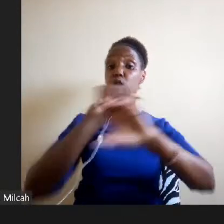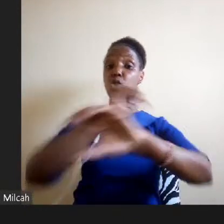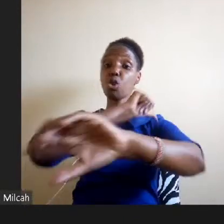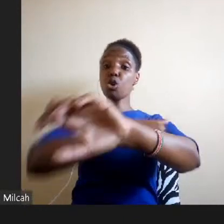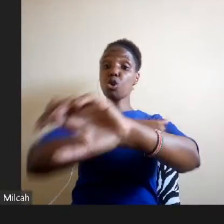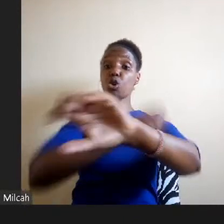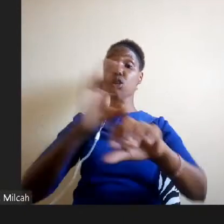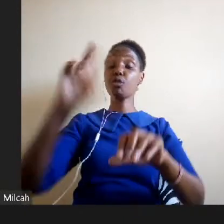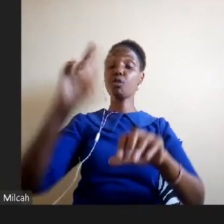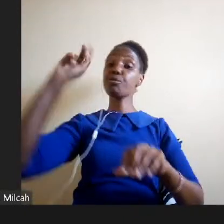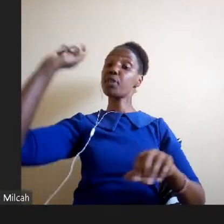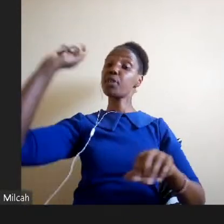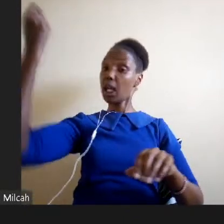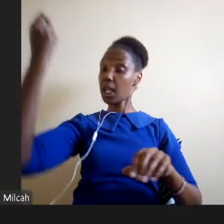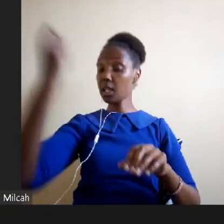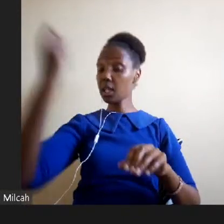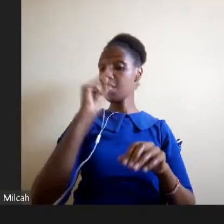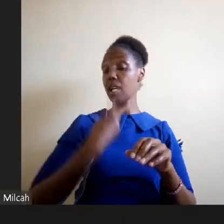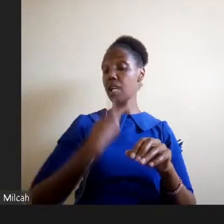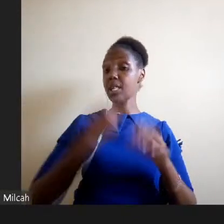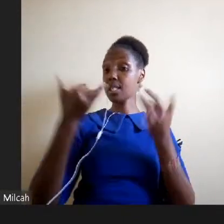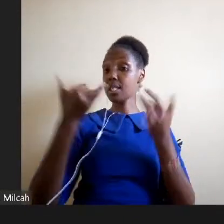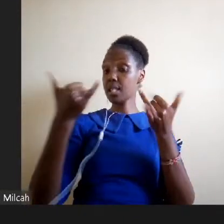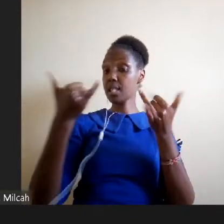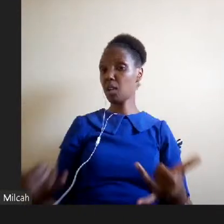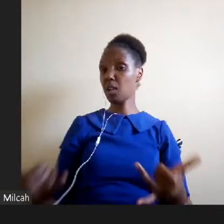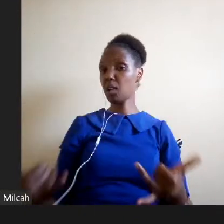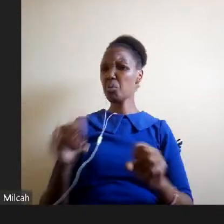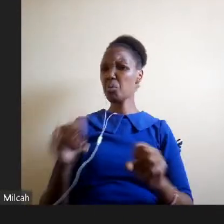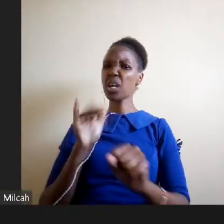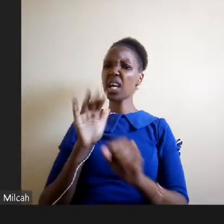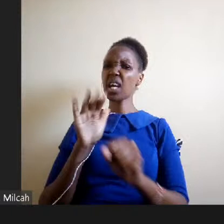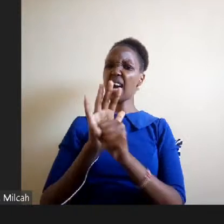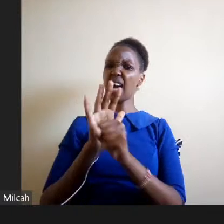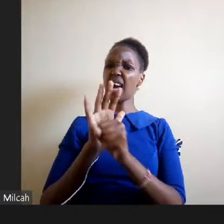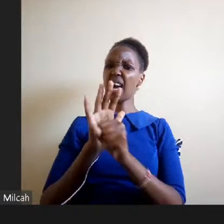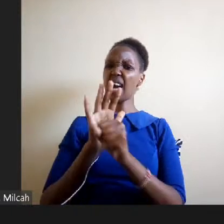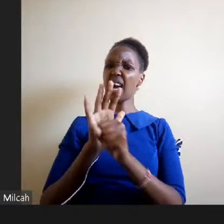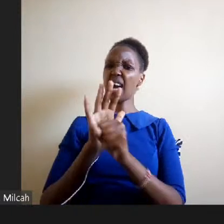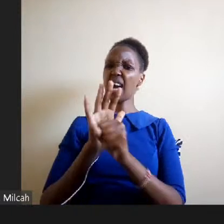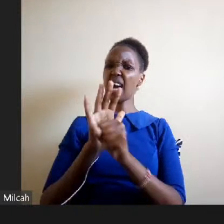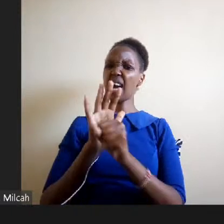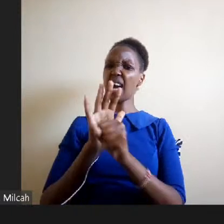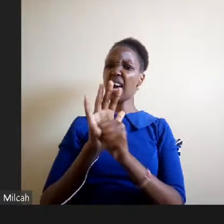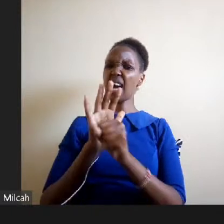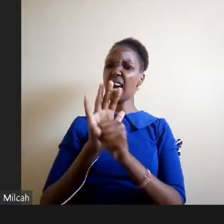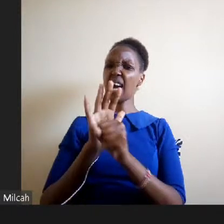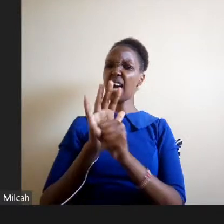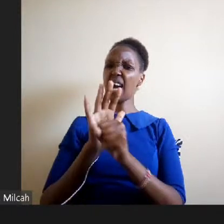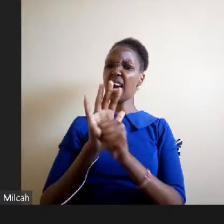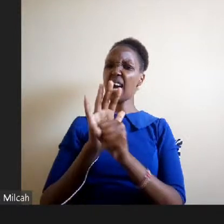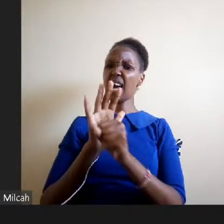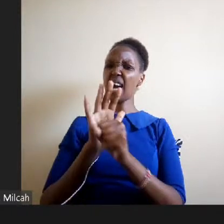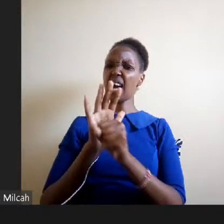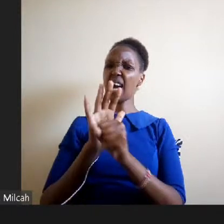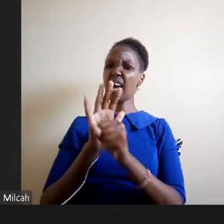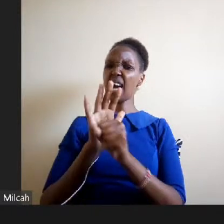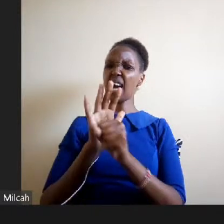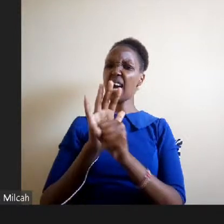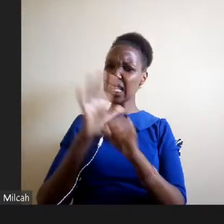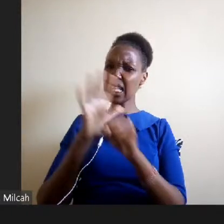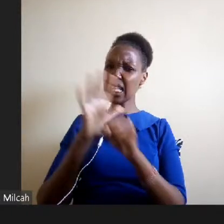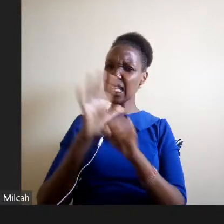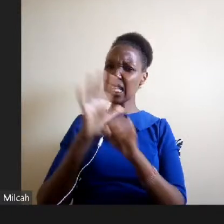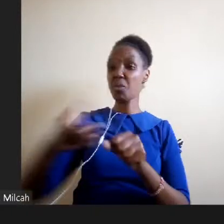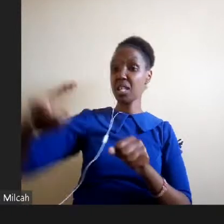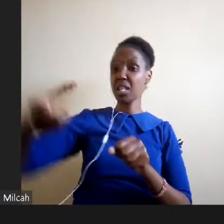that we have actually now increased our bandwidth. Our broadband internet has increased, and